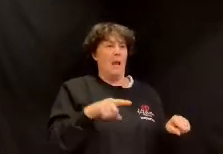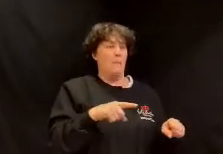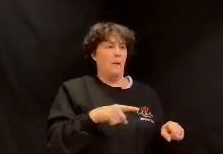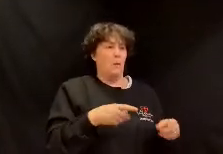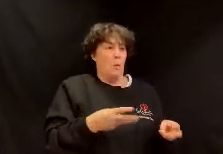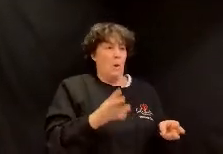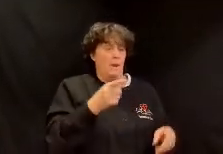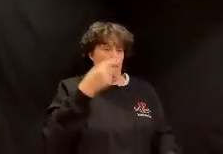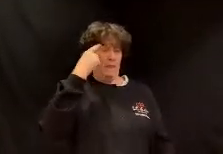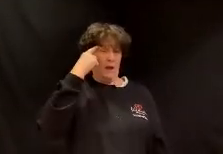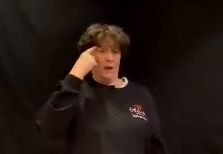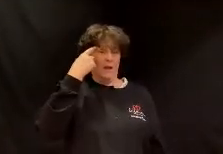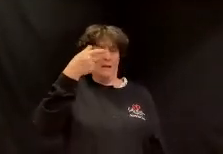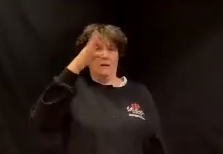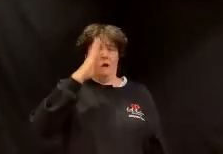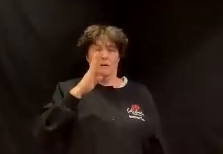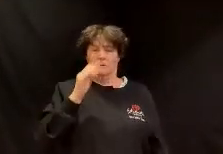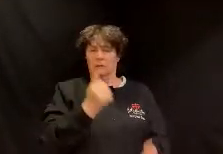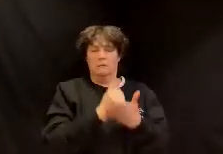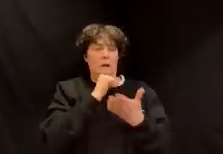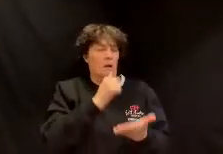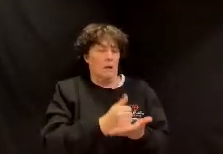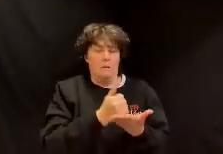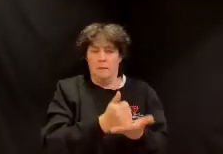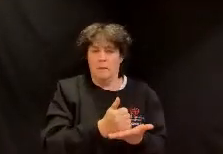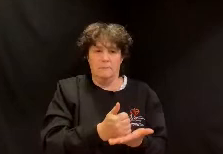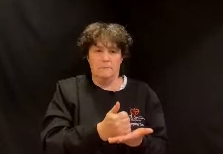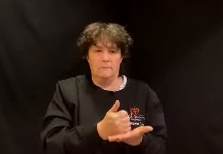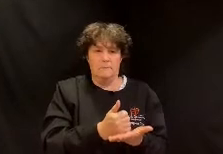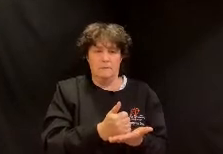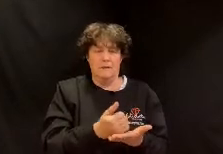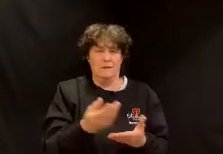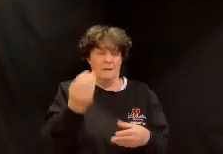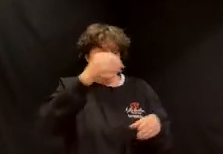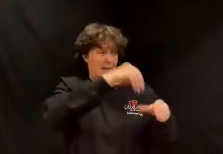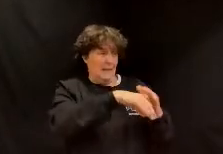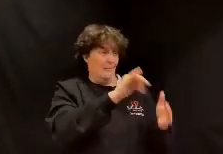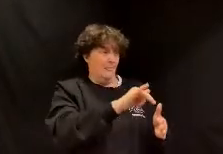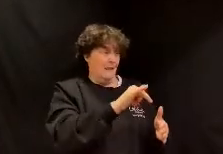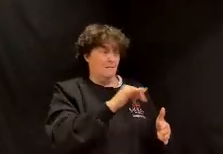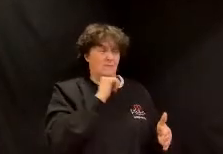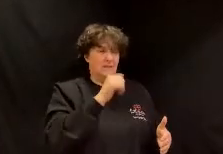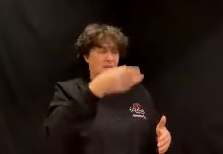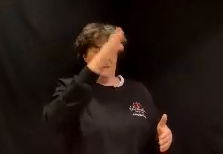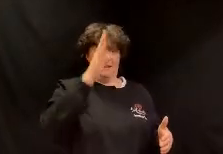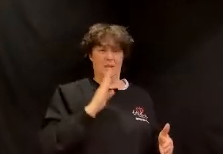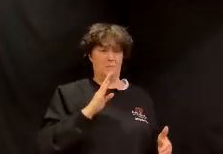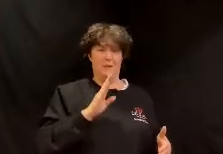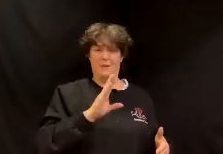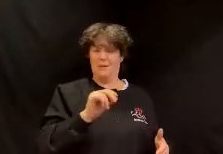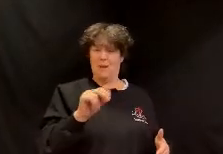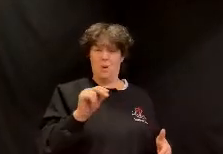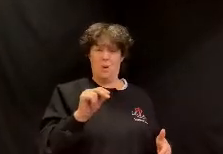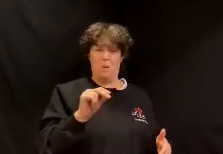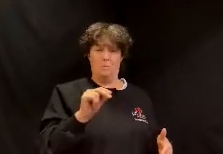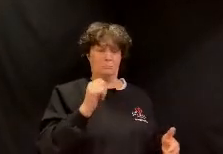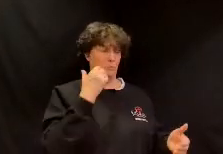not in that now. God's not doing that now. God's not a part of that now. That's all ceased and passed away with the apostles.